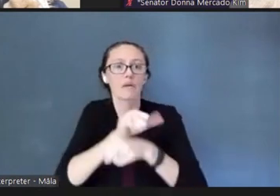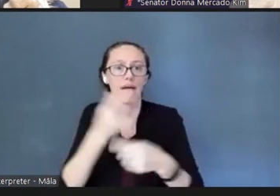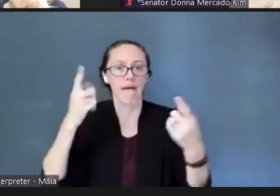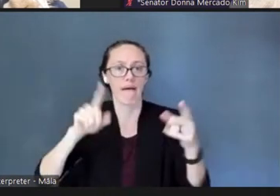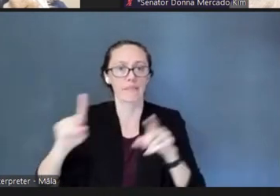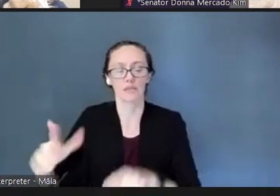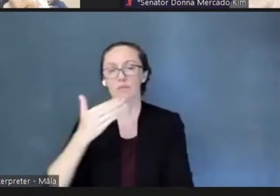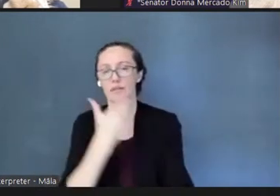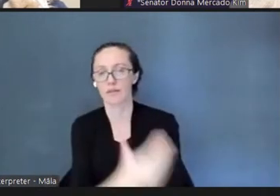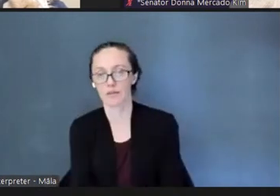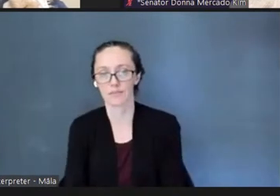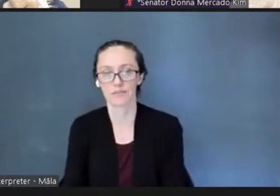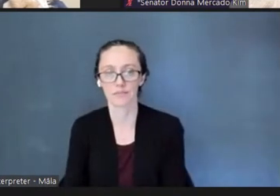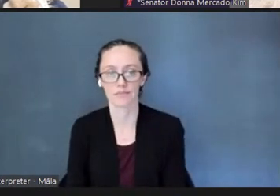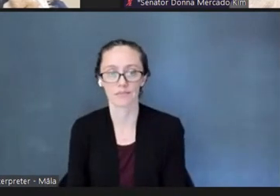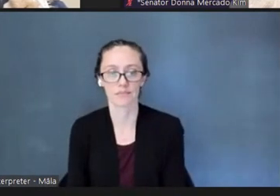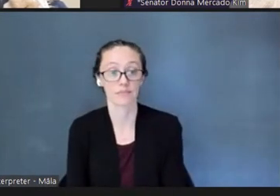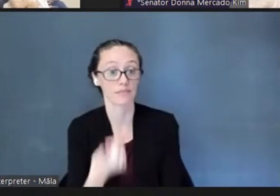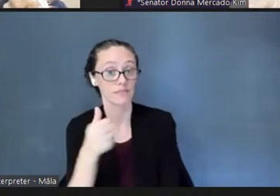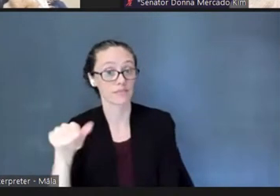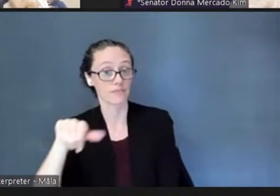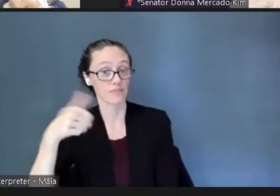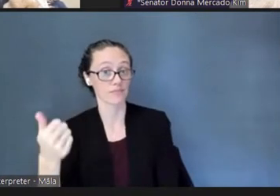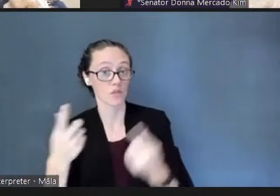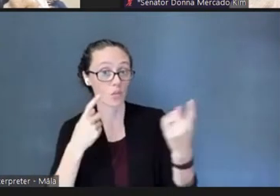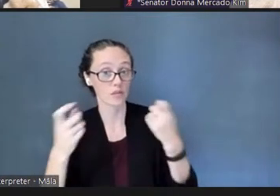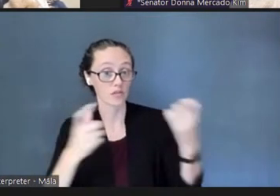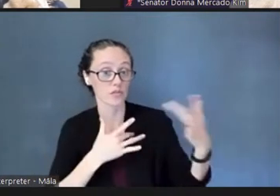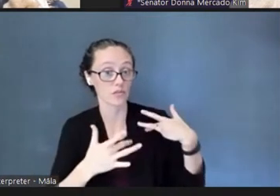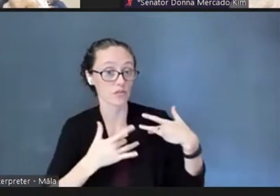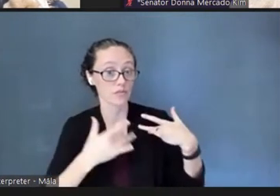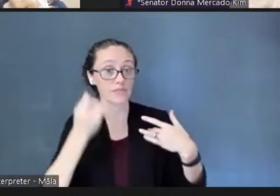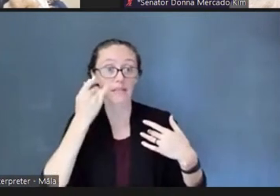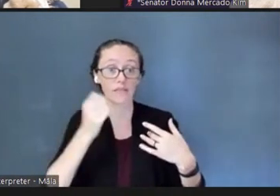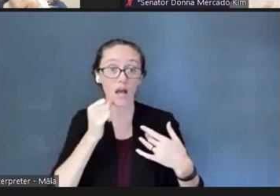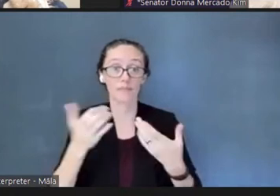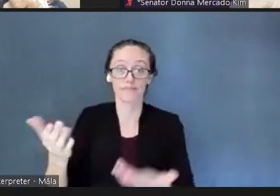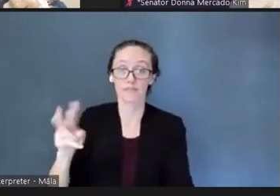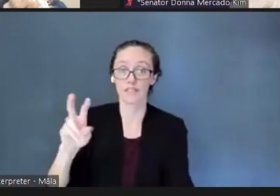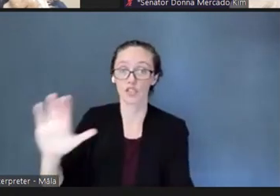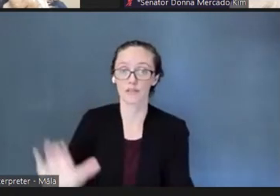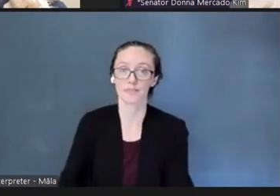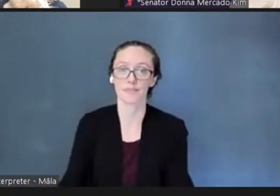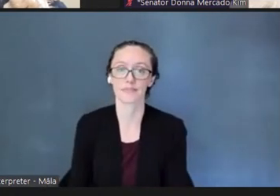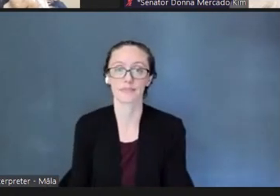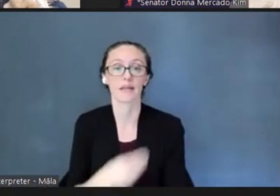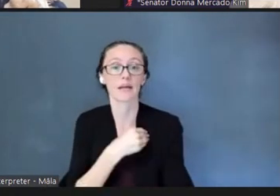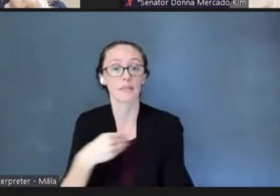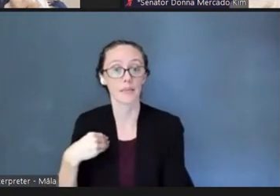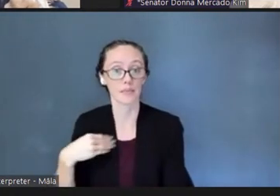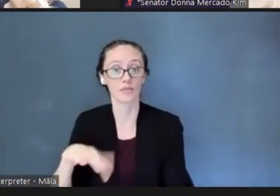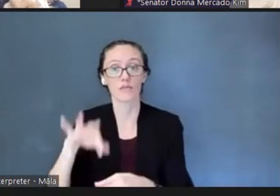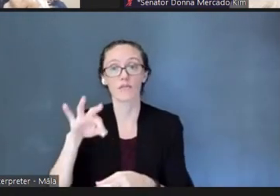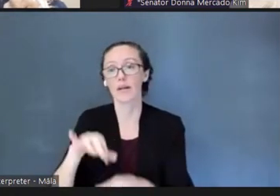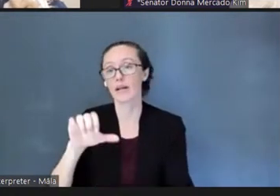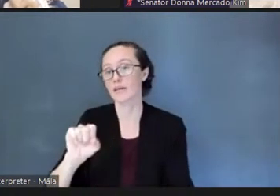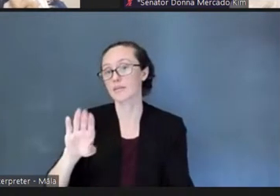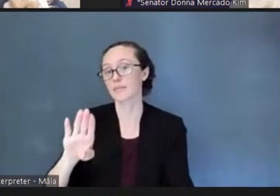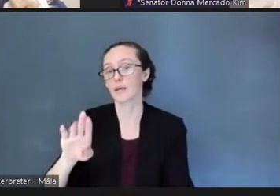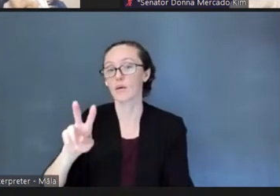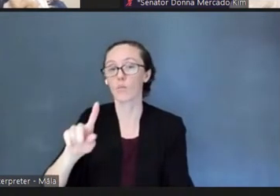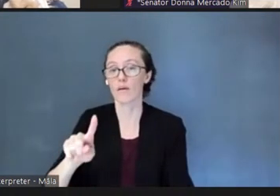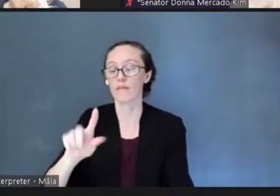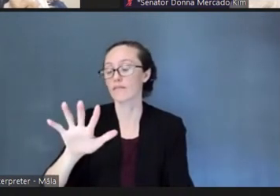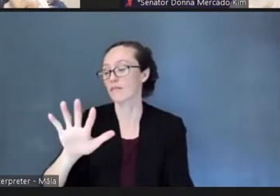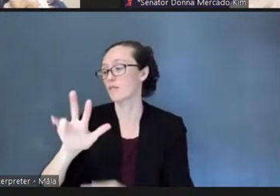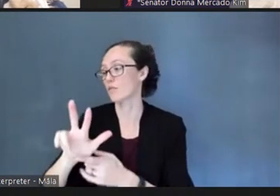you. Any other questions or concerns? If not, Vice Chair. Members, voting on SB 153,